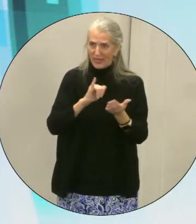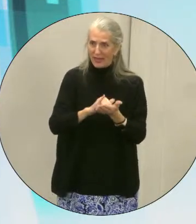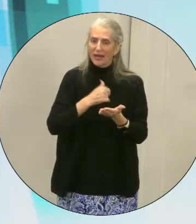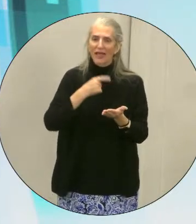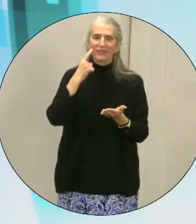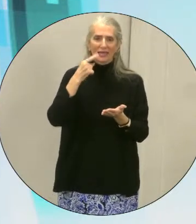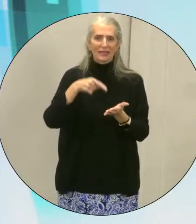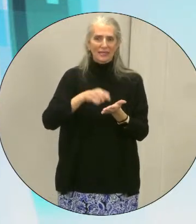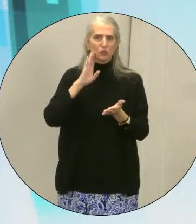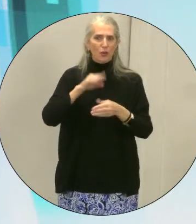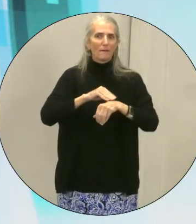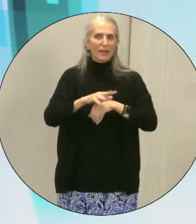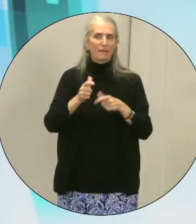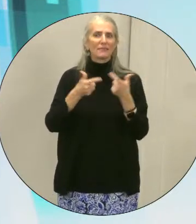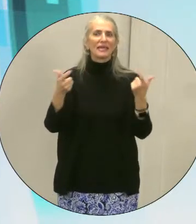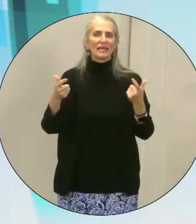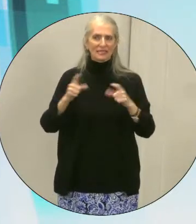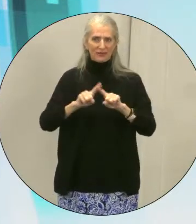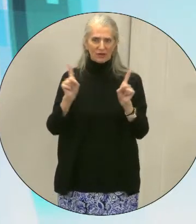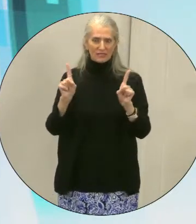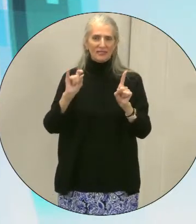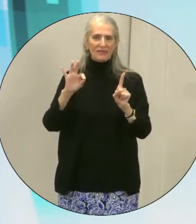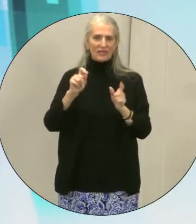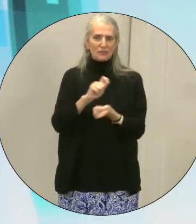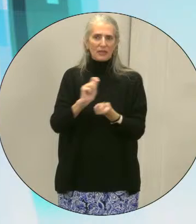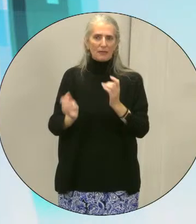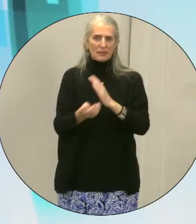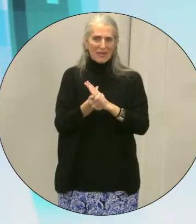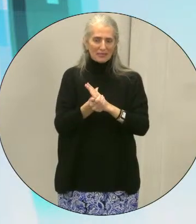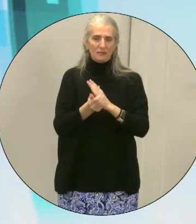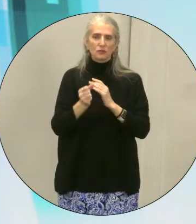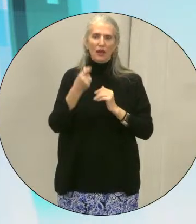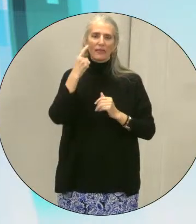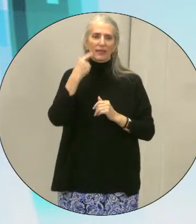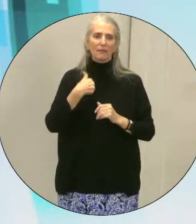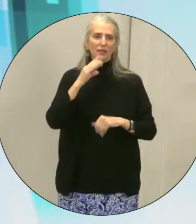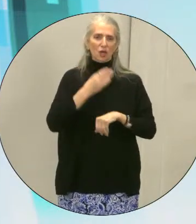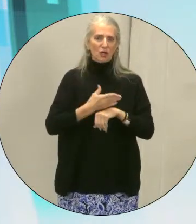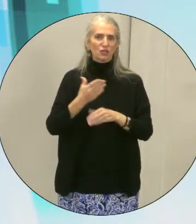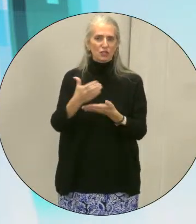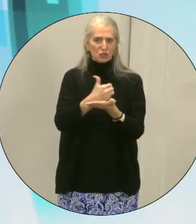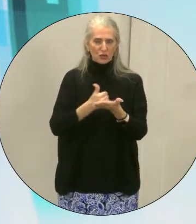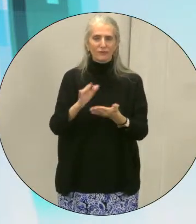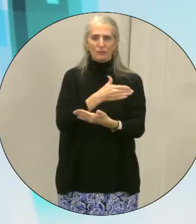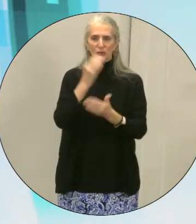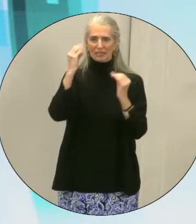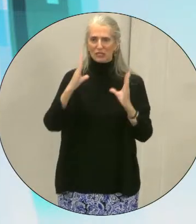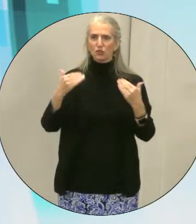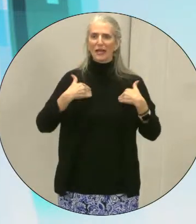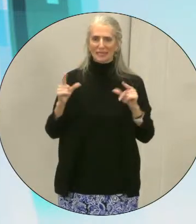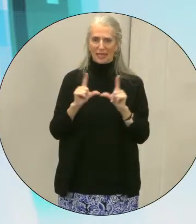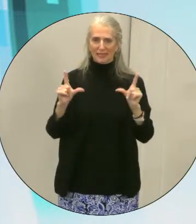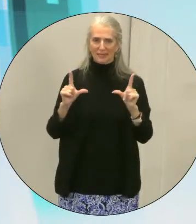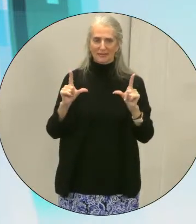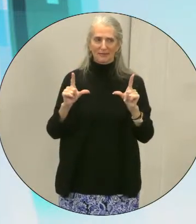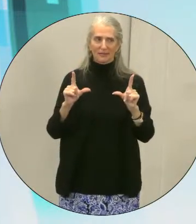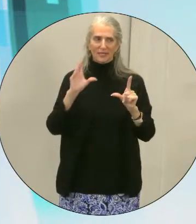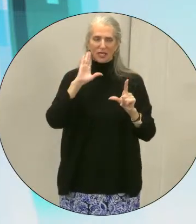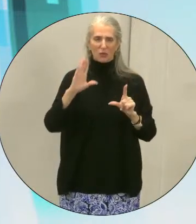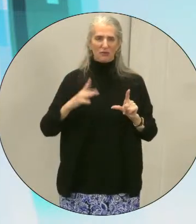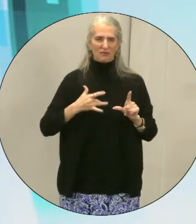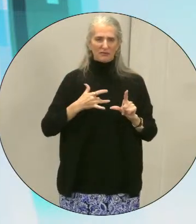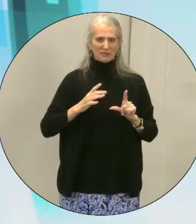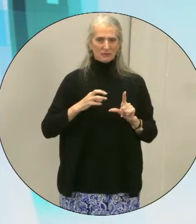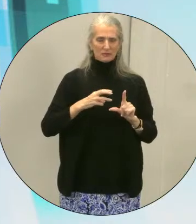difference if this becomes amended. And so I think my daughter deserves a music teacher that has a license. It would feel wild not to. So